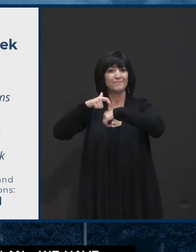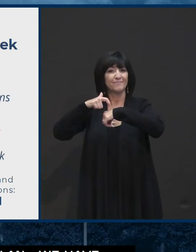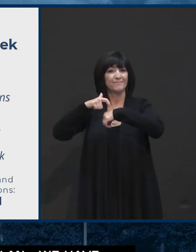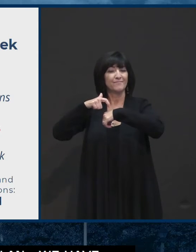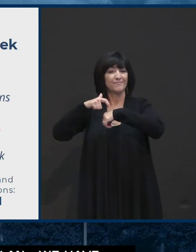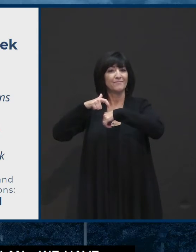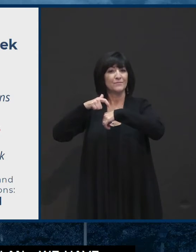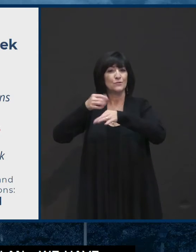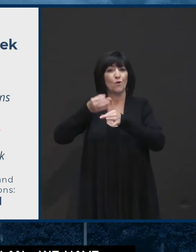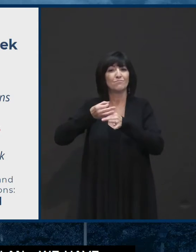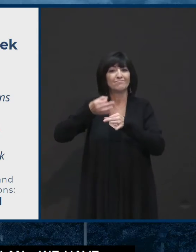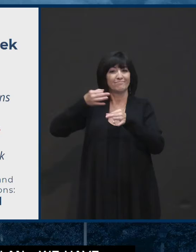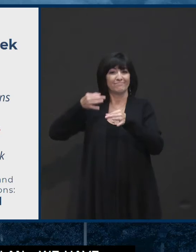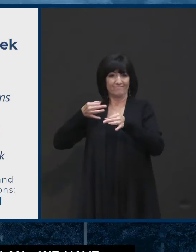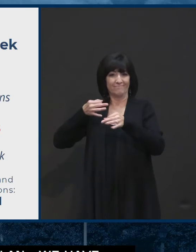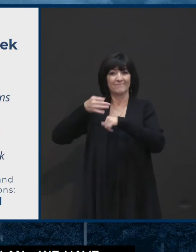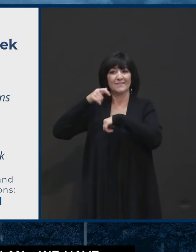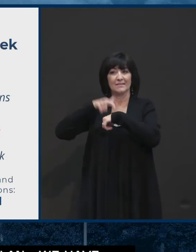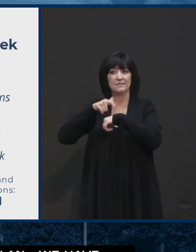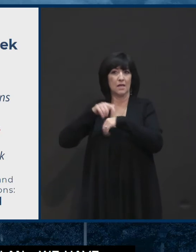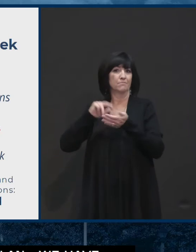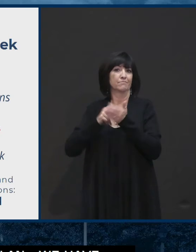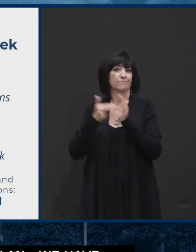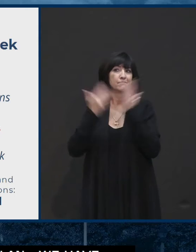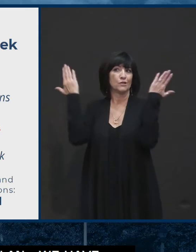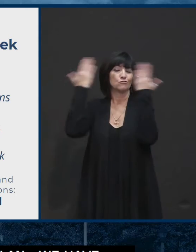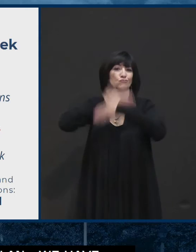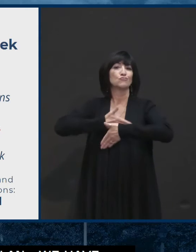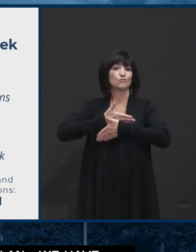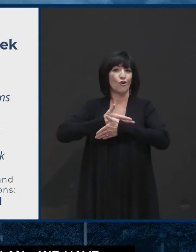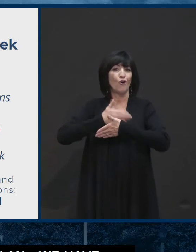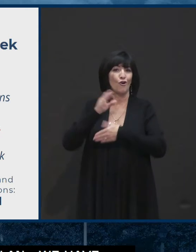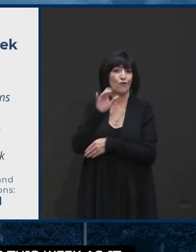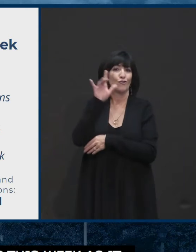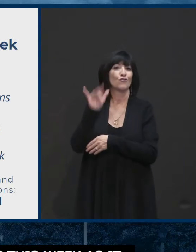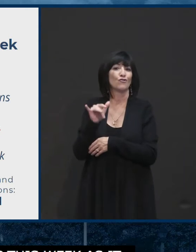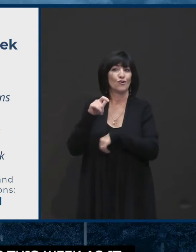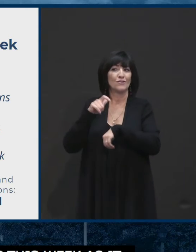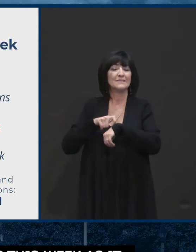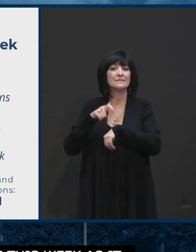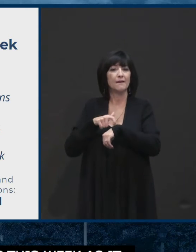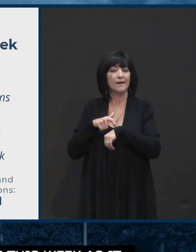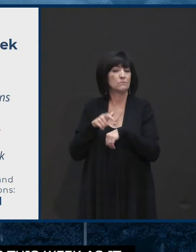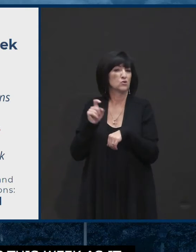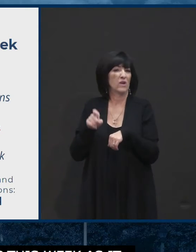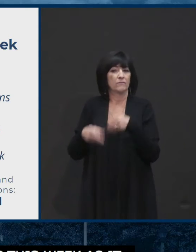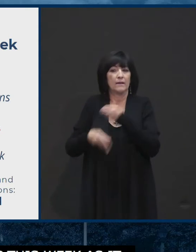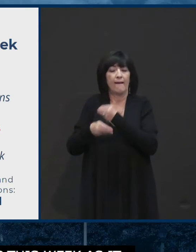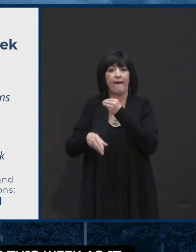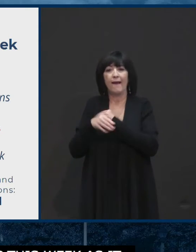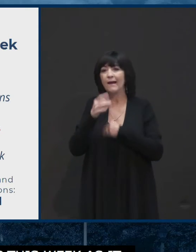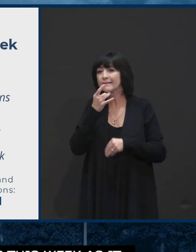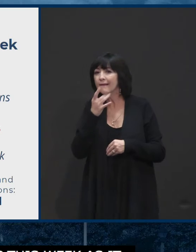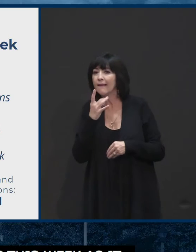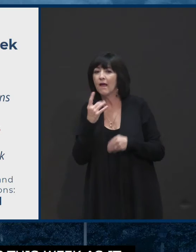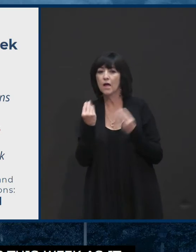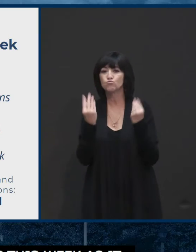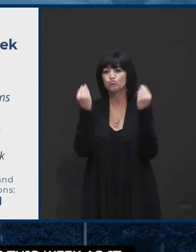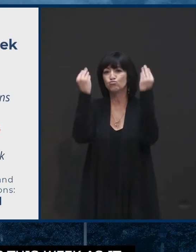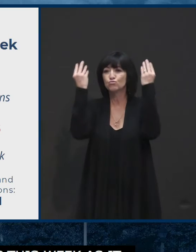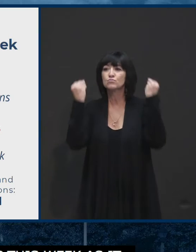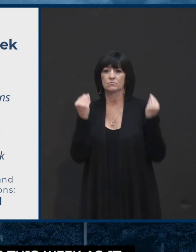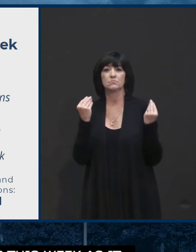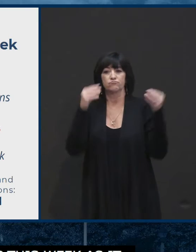opportunities a little bit later in the evening to address those that have a little bit more difficult schedules with just something in the middle of the